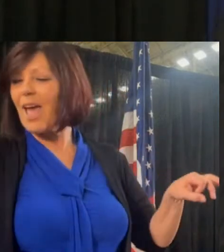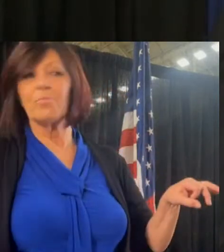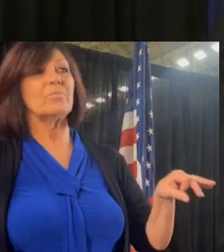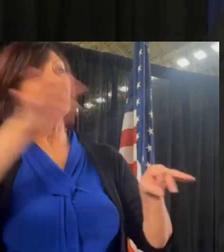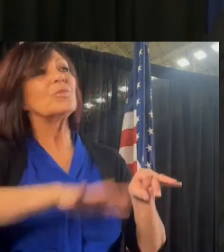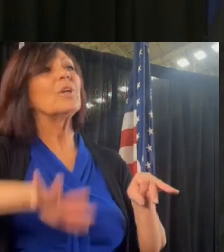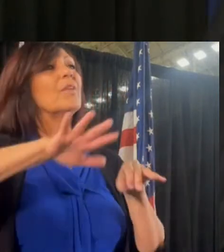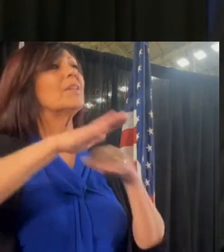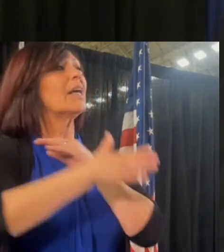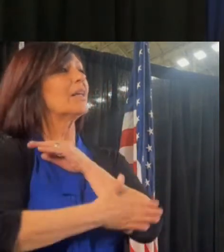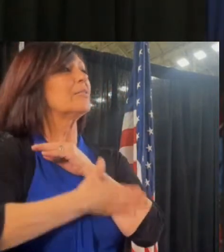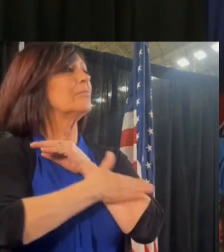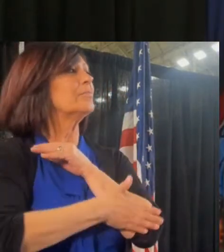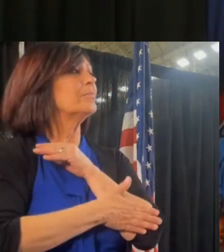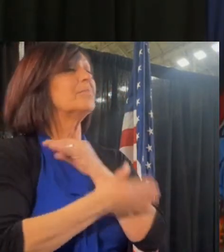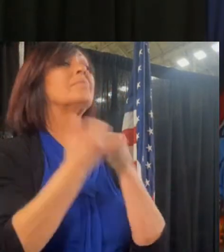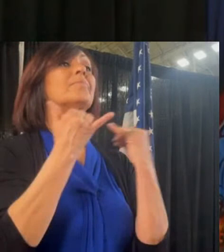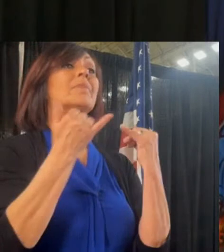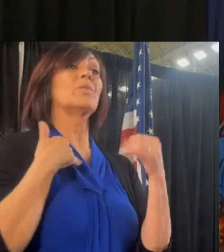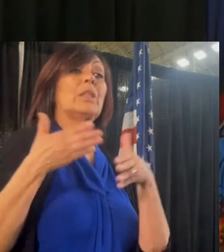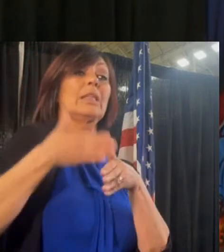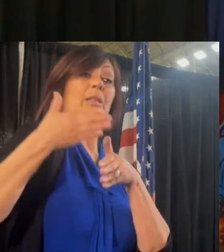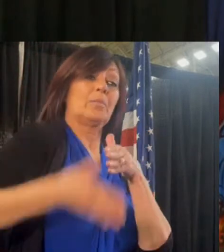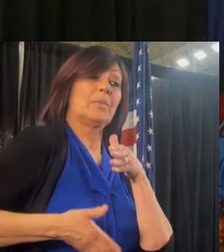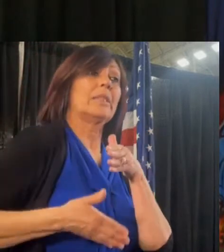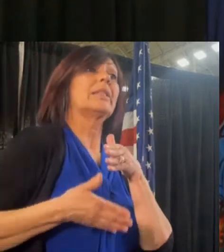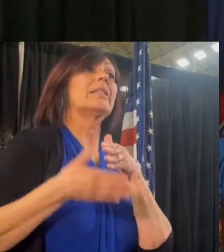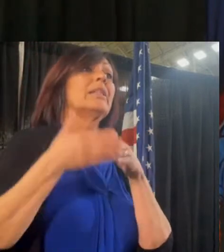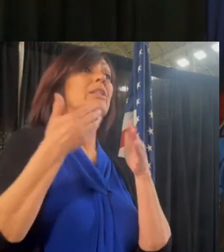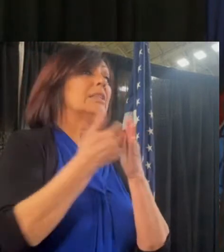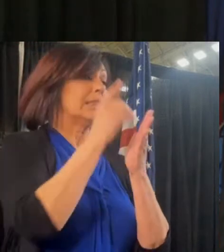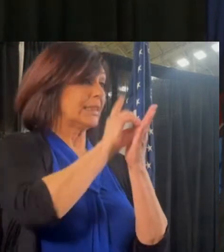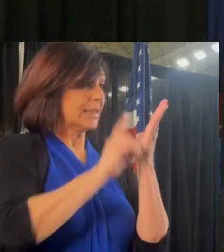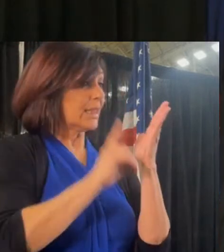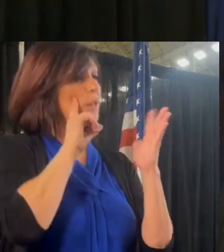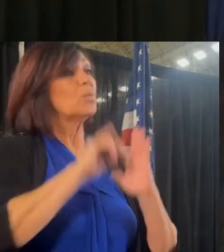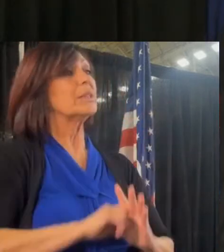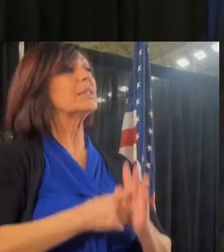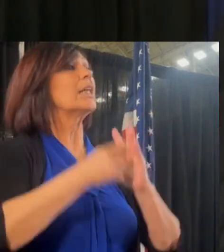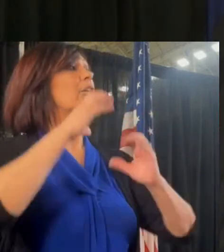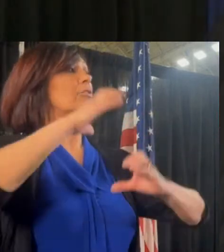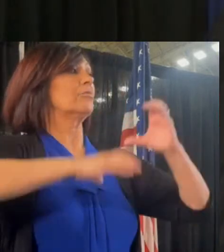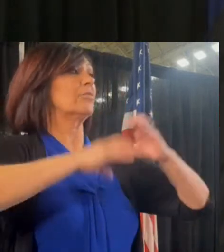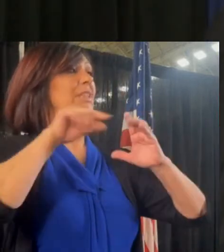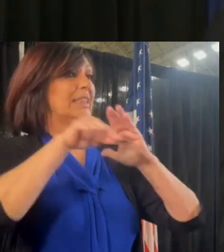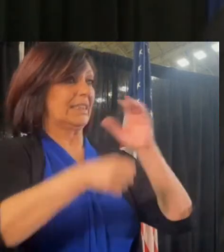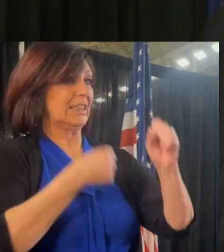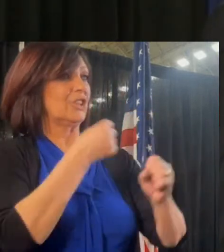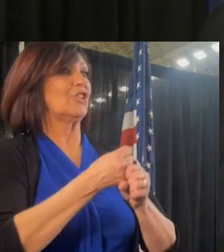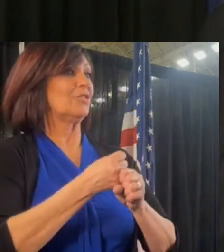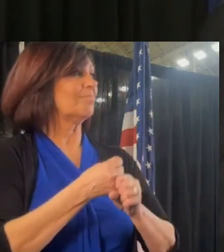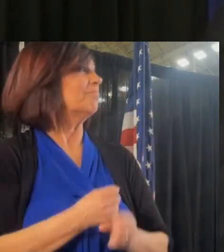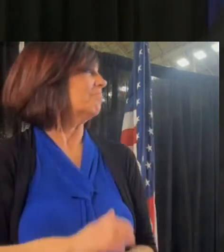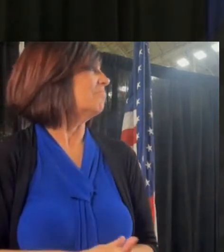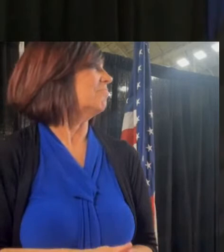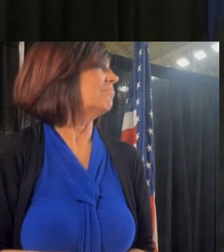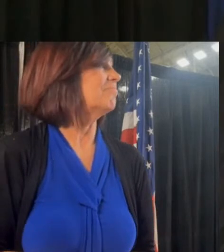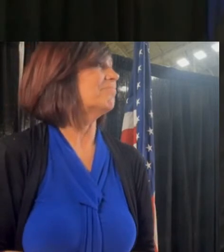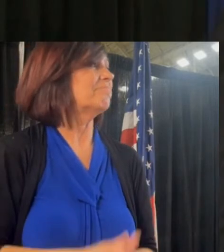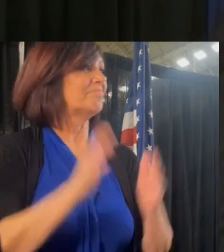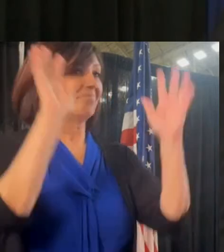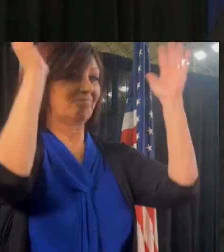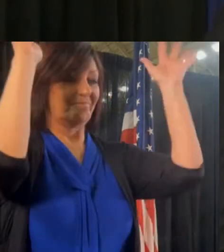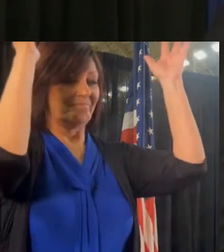countywide. We are now completing the network design and will start construction later this year.